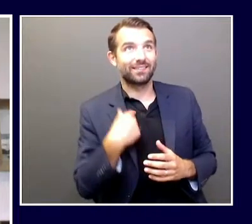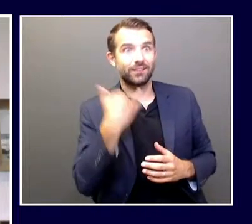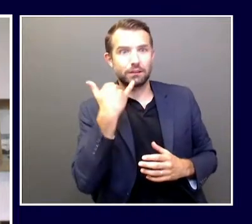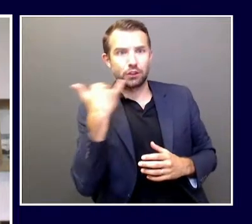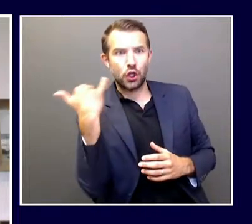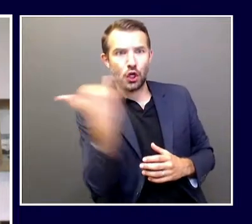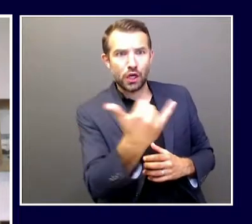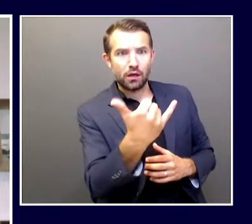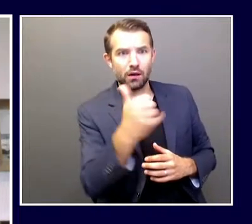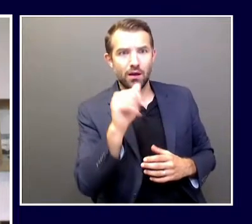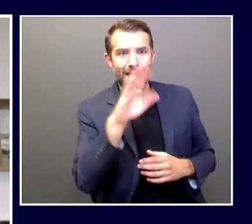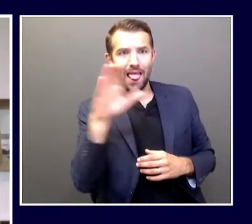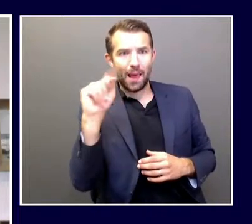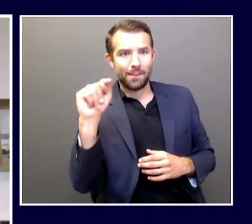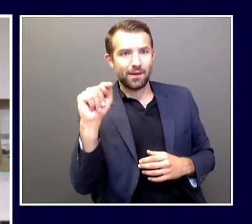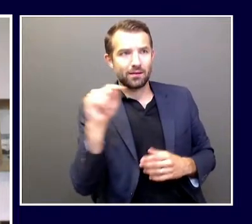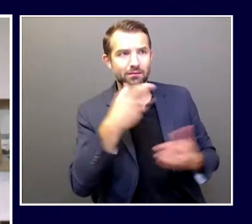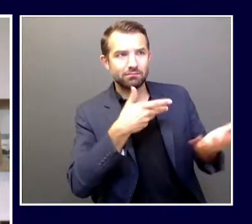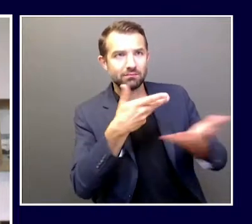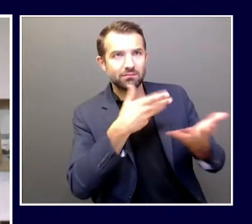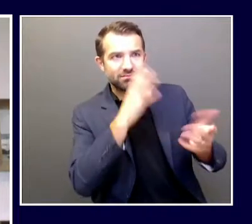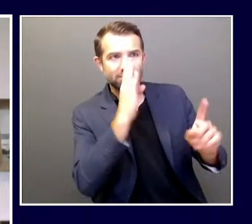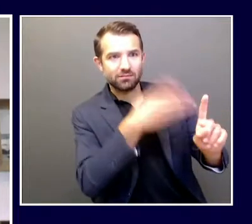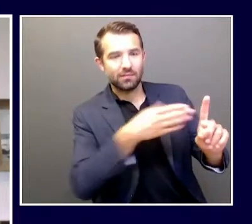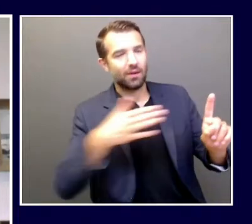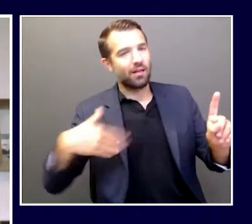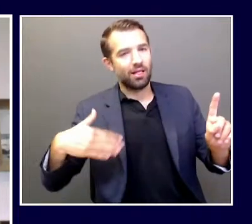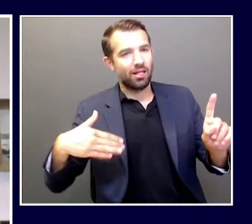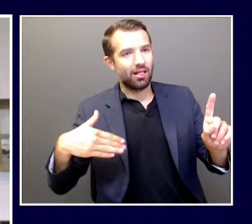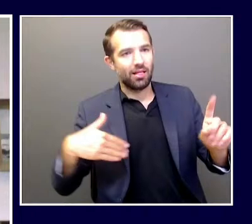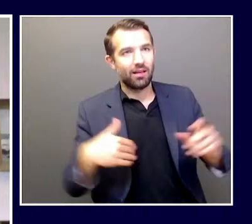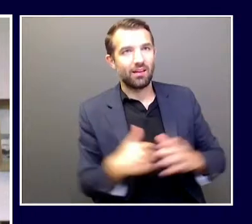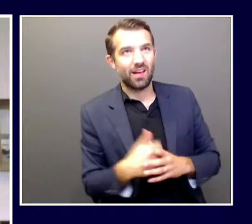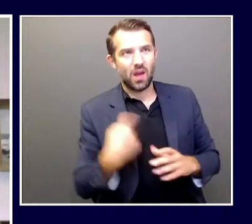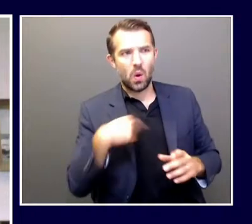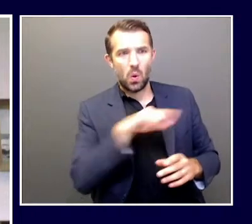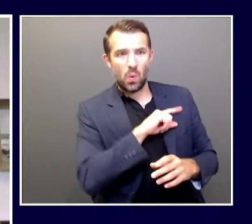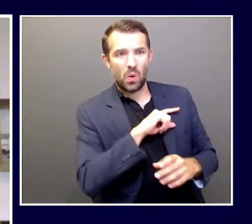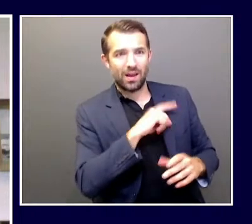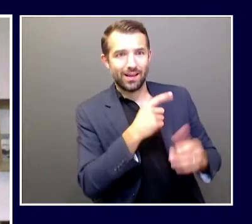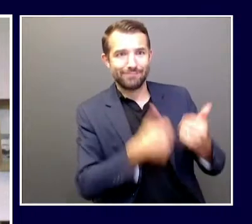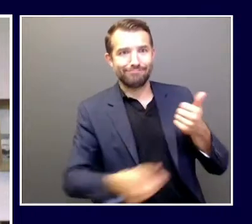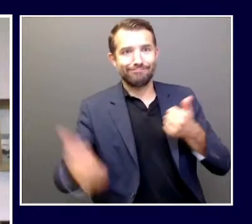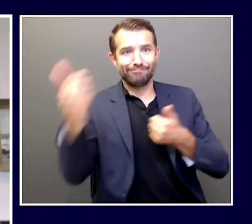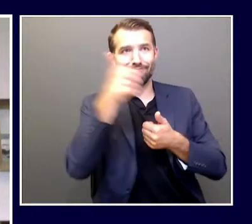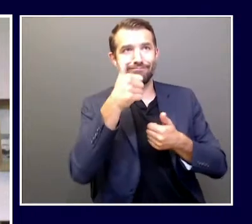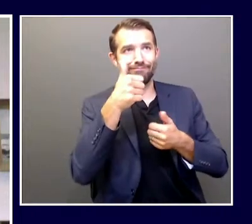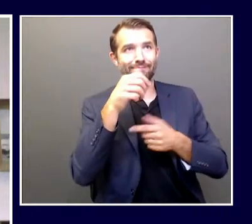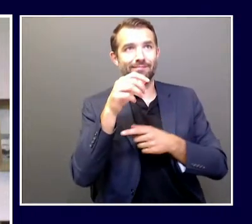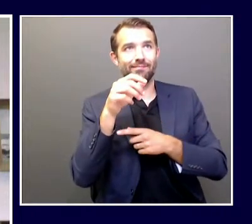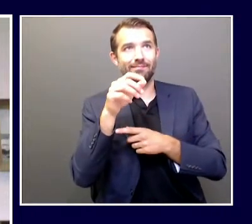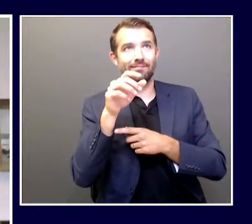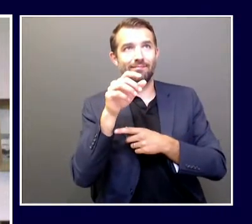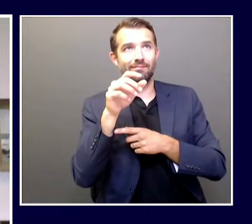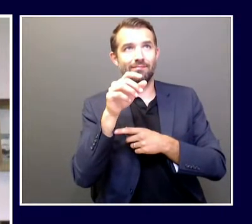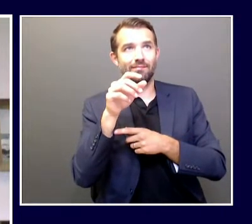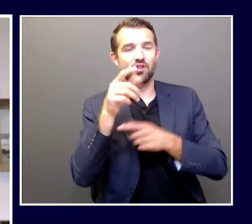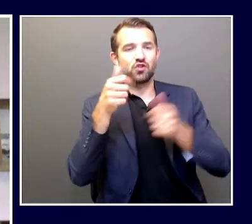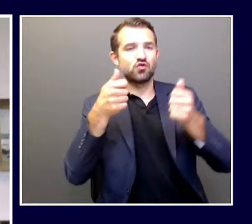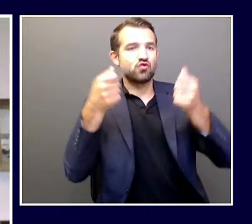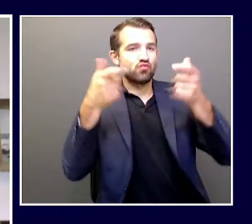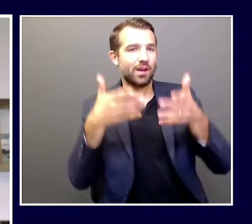myself, although our director of testing operations has been in contact with them to try to learn